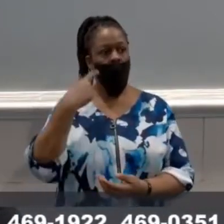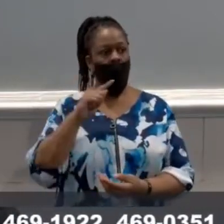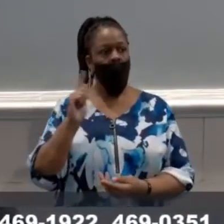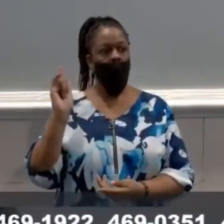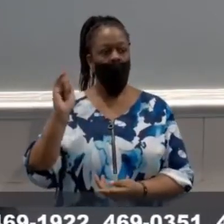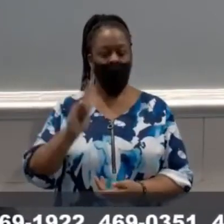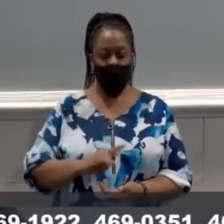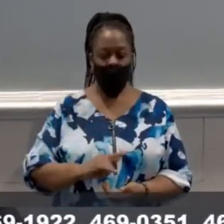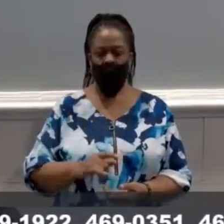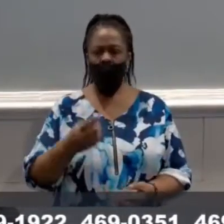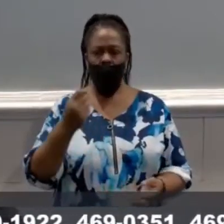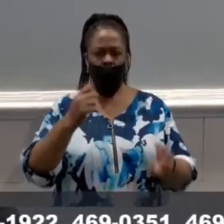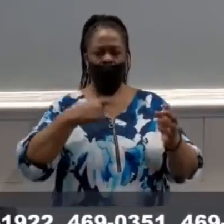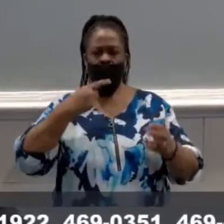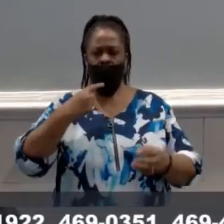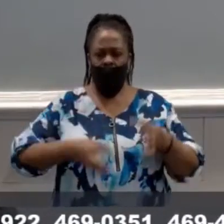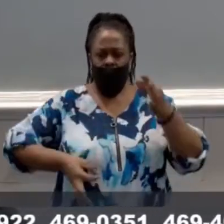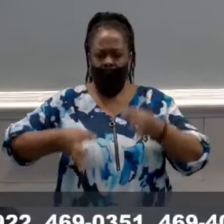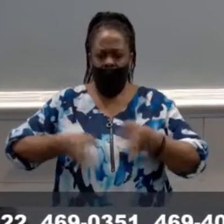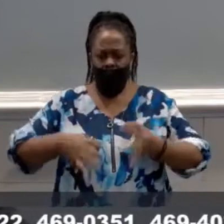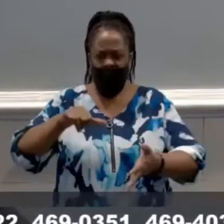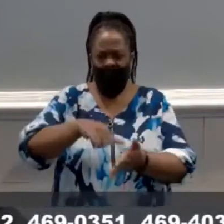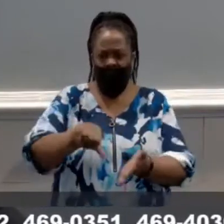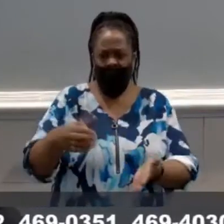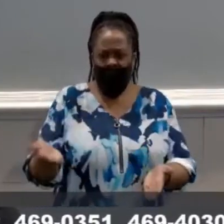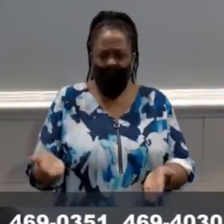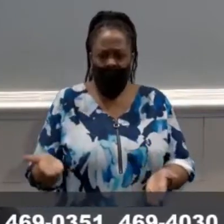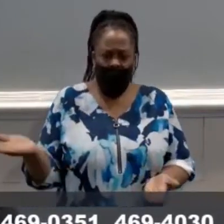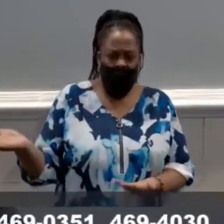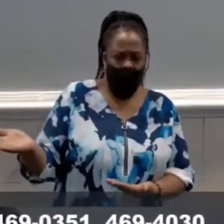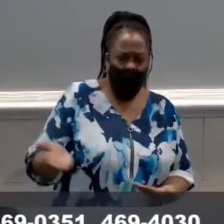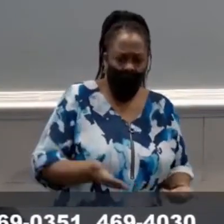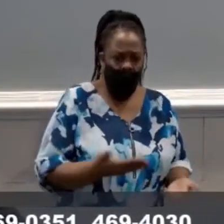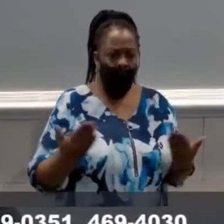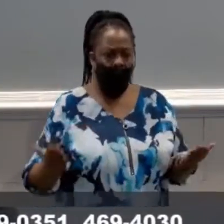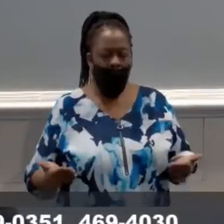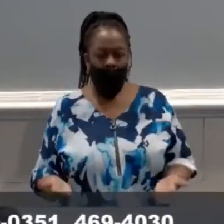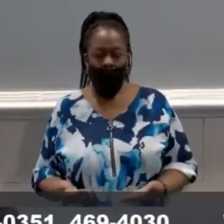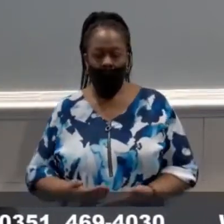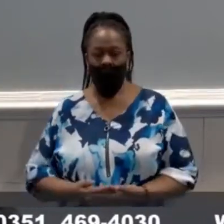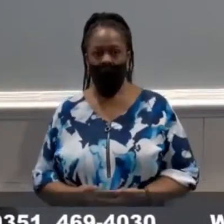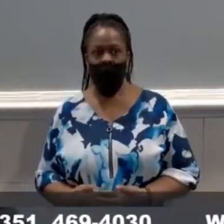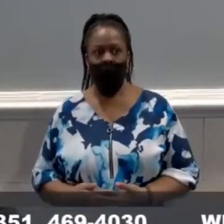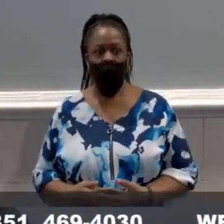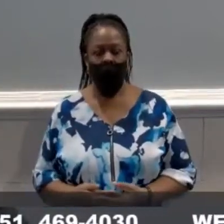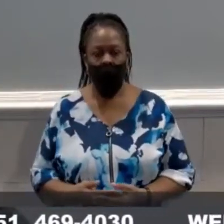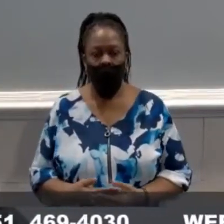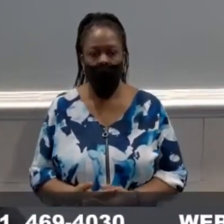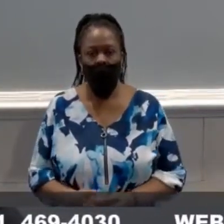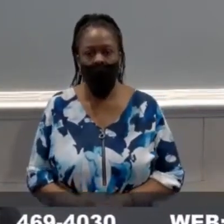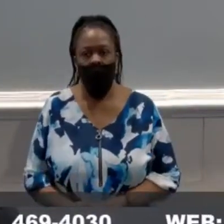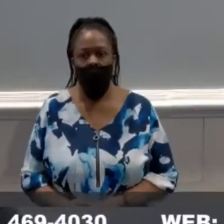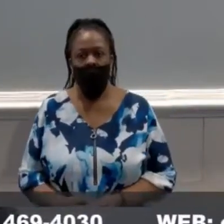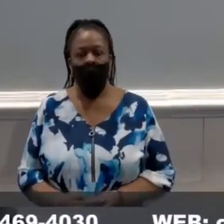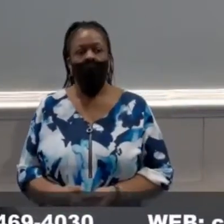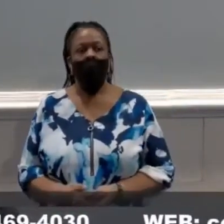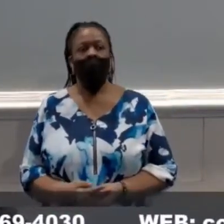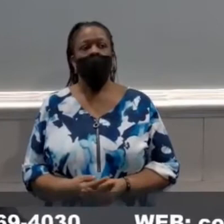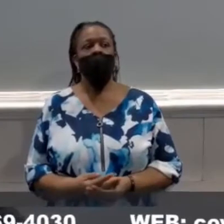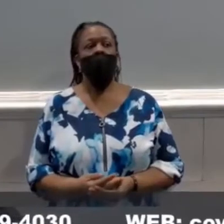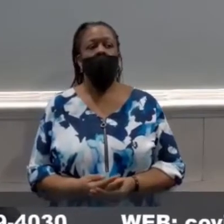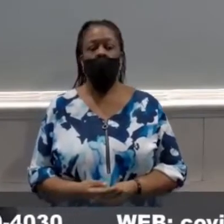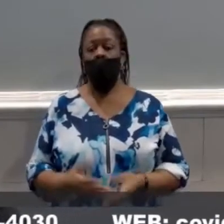normally do on the ED form, will now be all electronic. So you would have to complete pieces